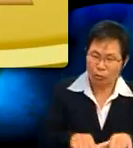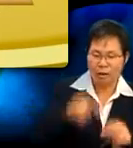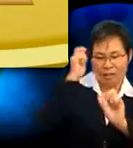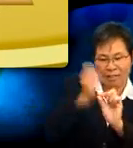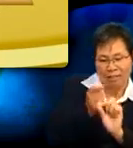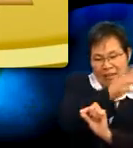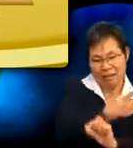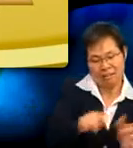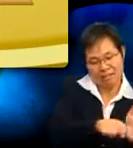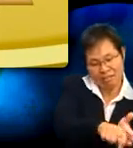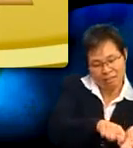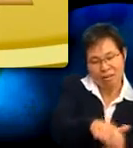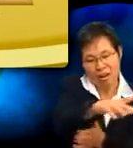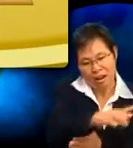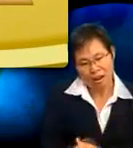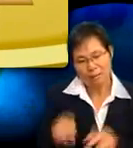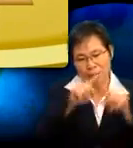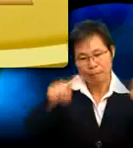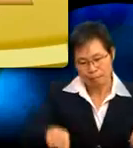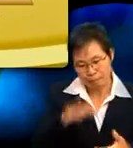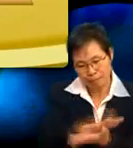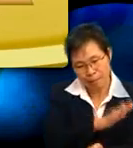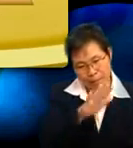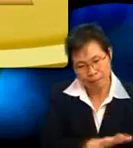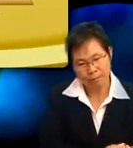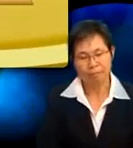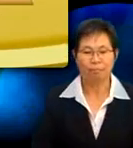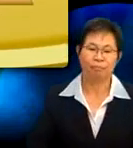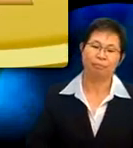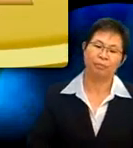a nail, an eraser, and a piece of paper.